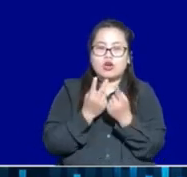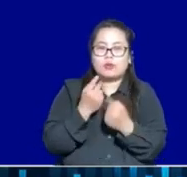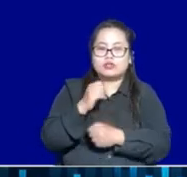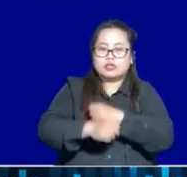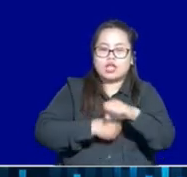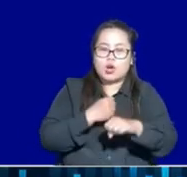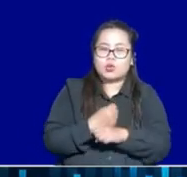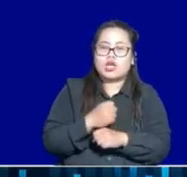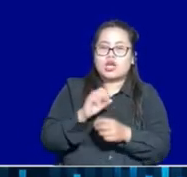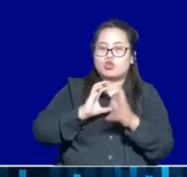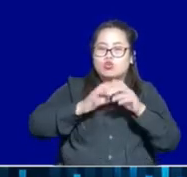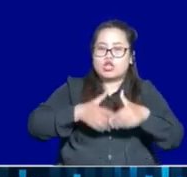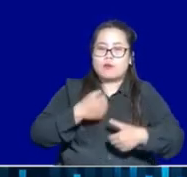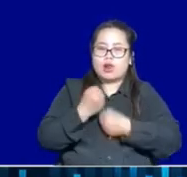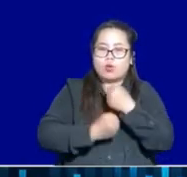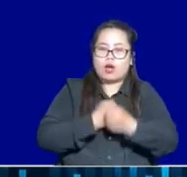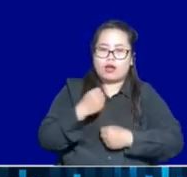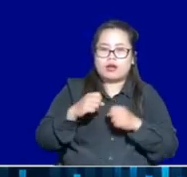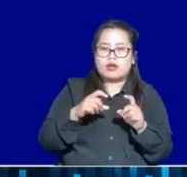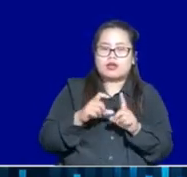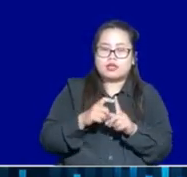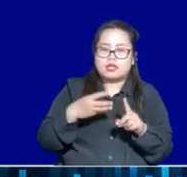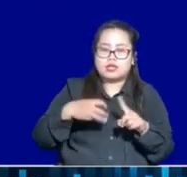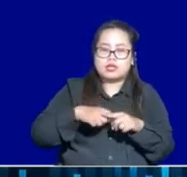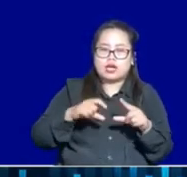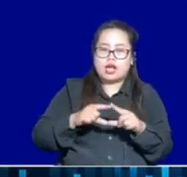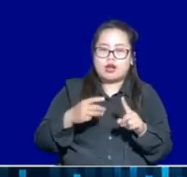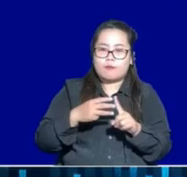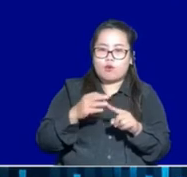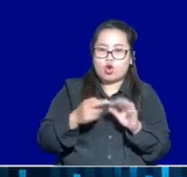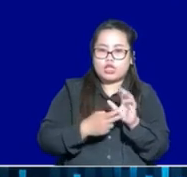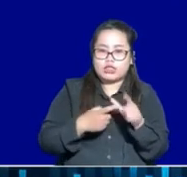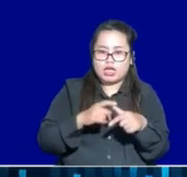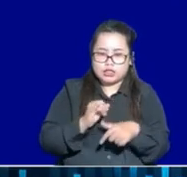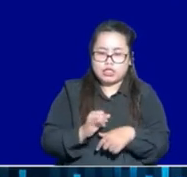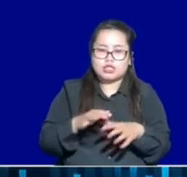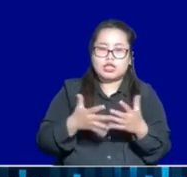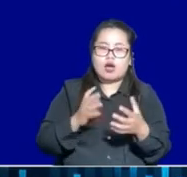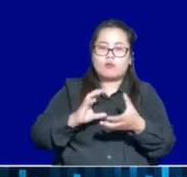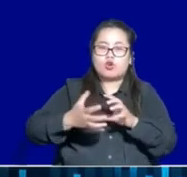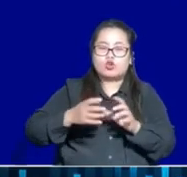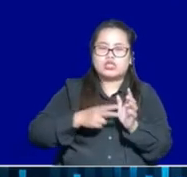nickel production will have to go up worldwide by 200%. And it's a